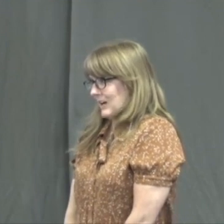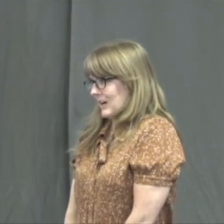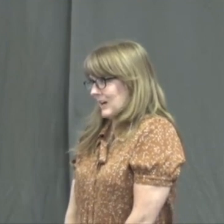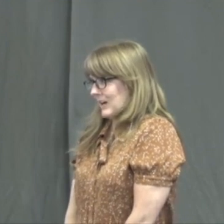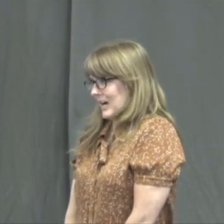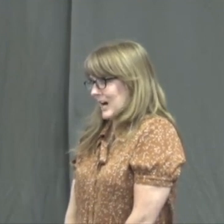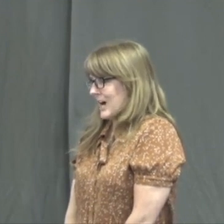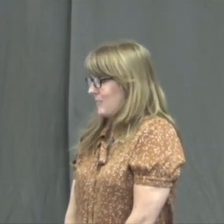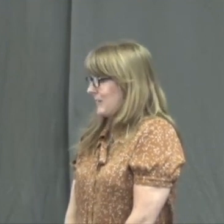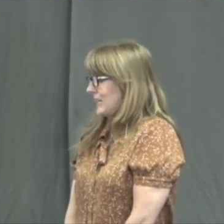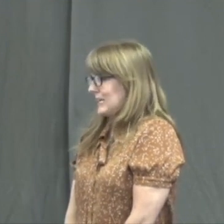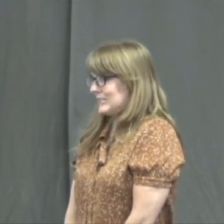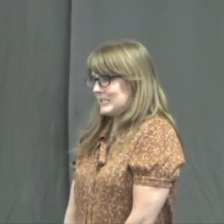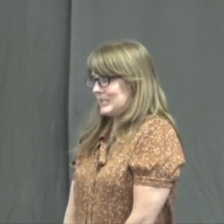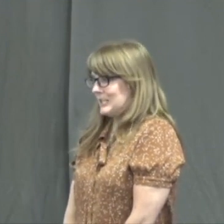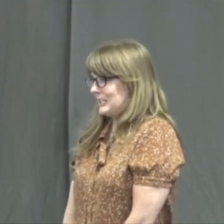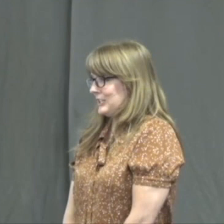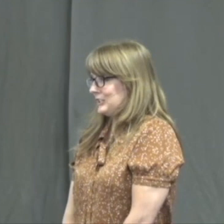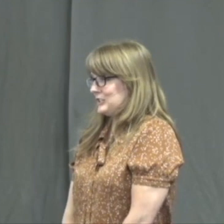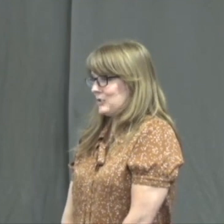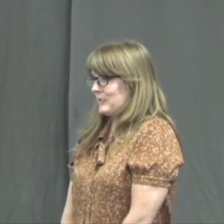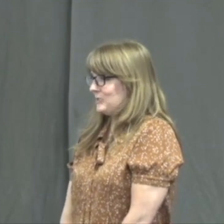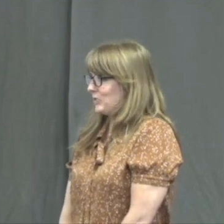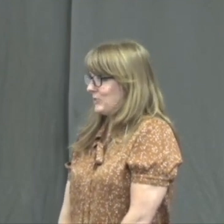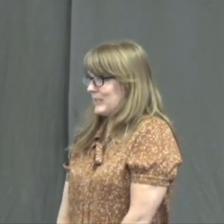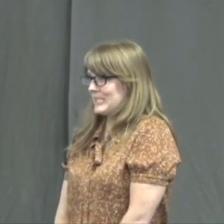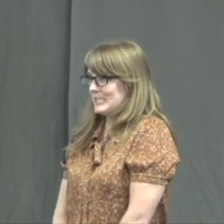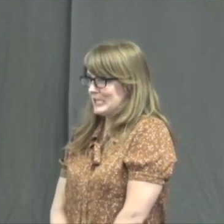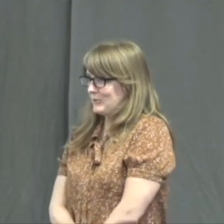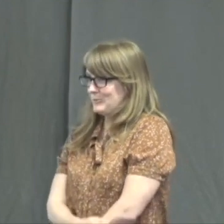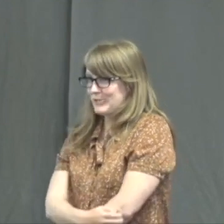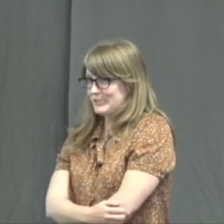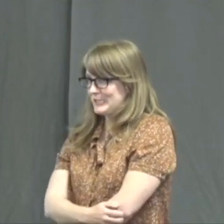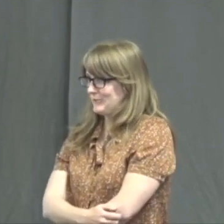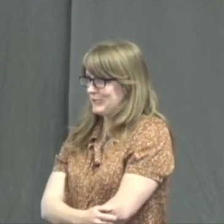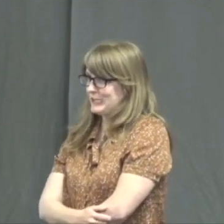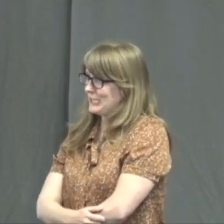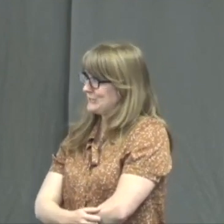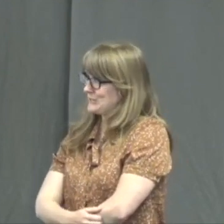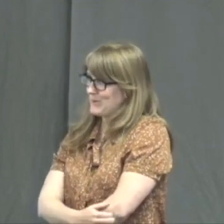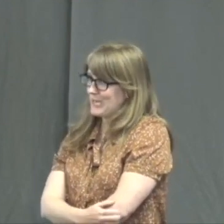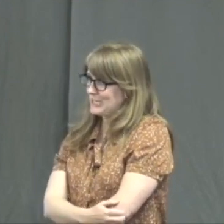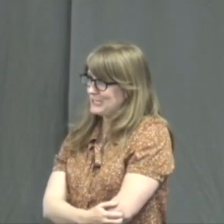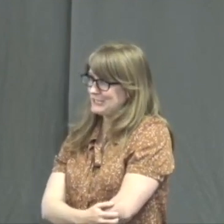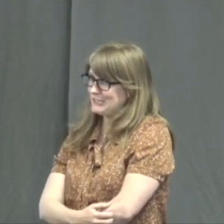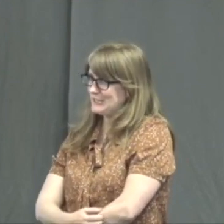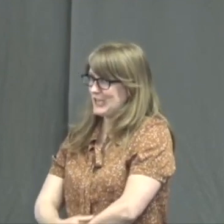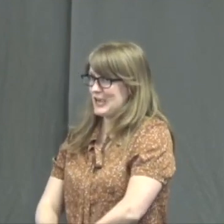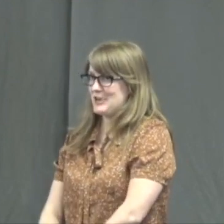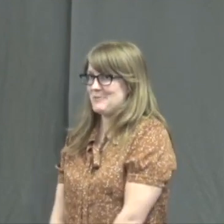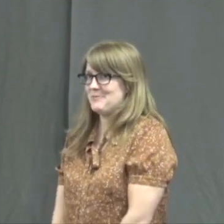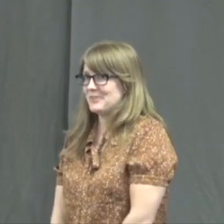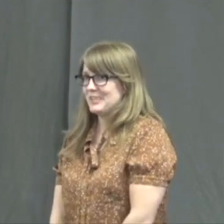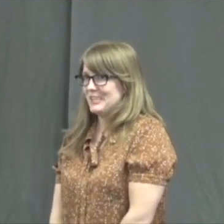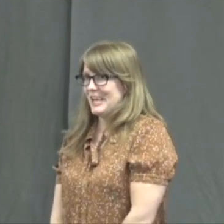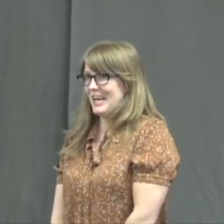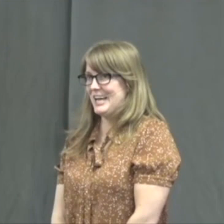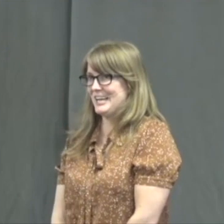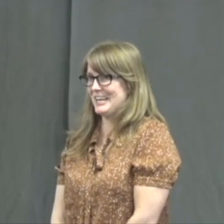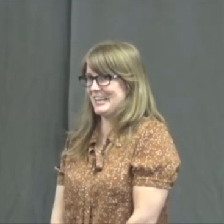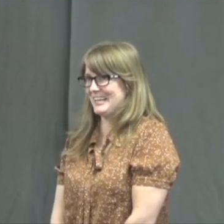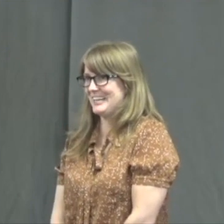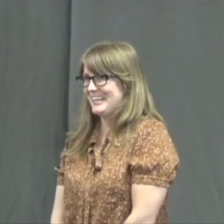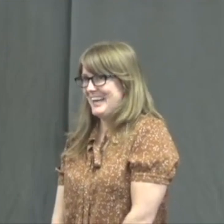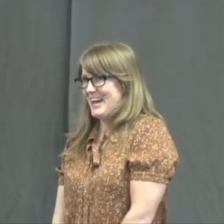too? I mean, I can tell you there's so much more money that I would put to different things than pandas.